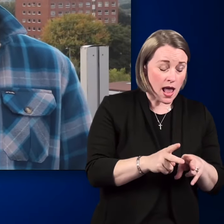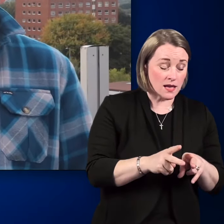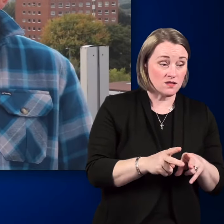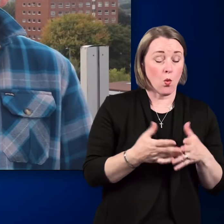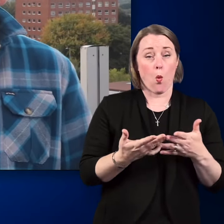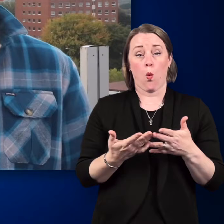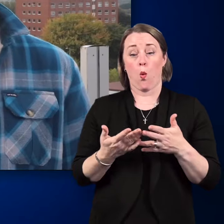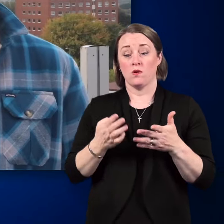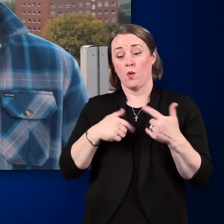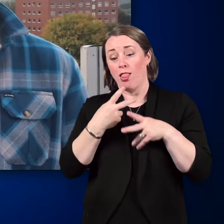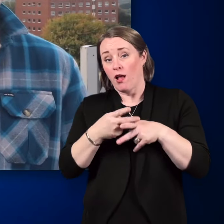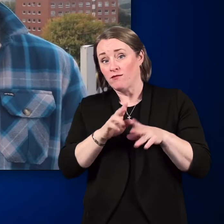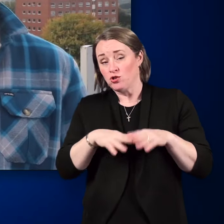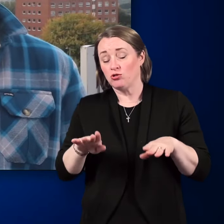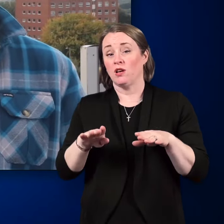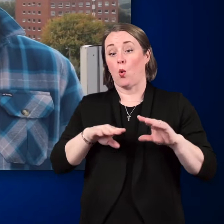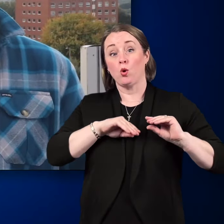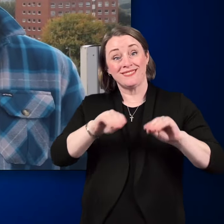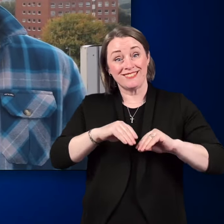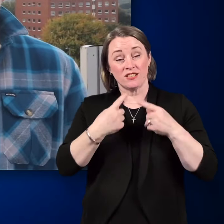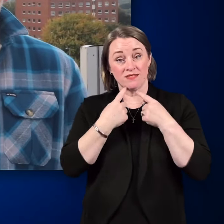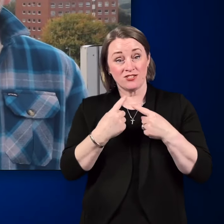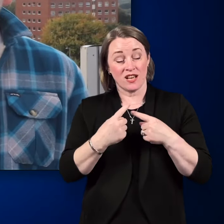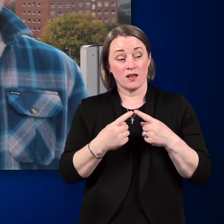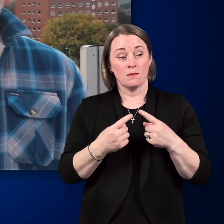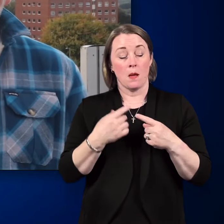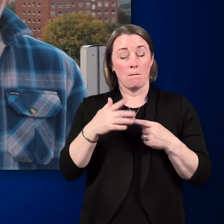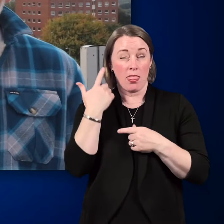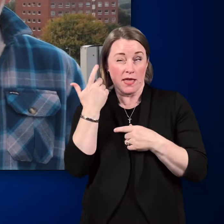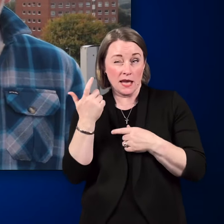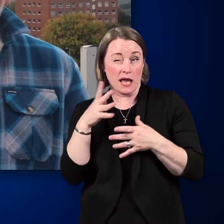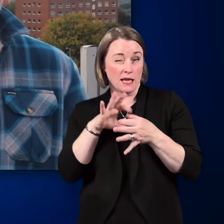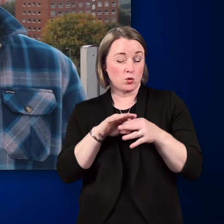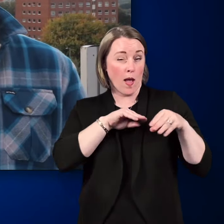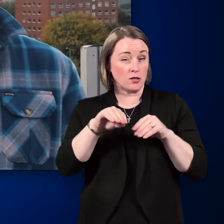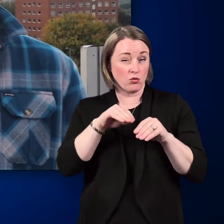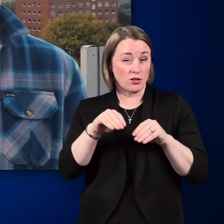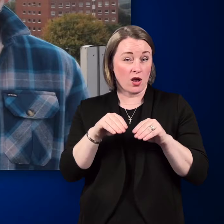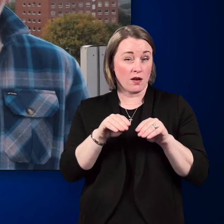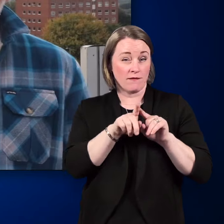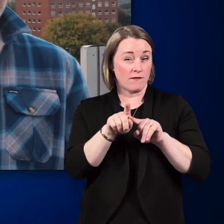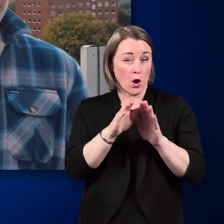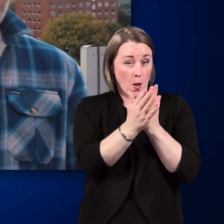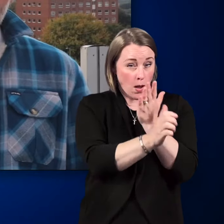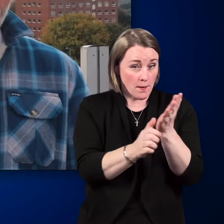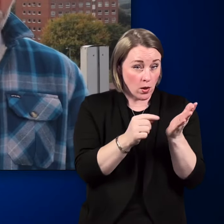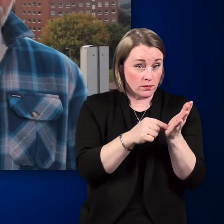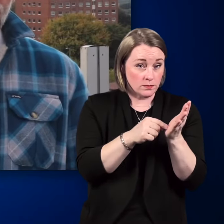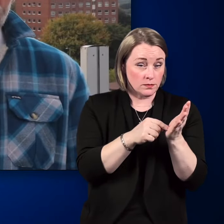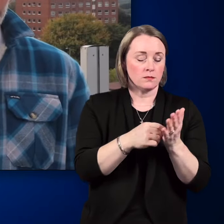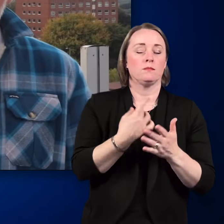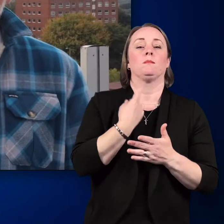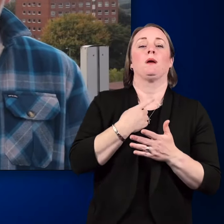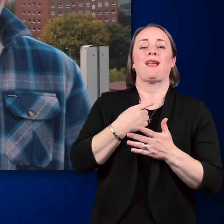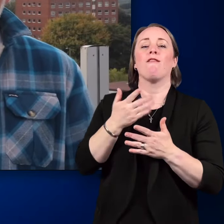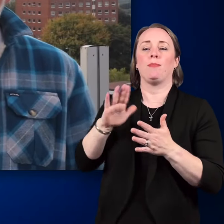teachers, have we done our thinking about education? You know, I trained as a history teacher, but it wasn't until several